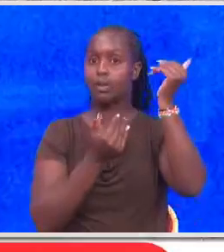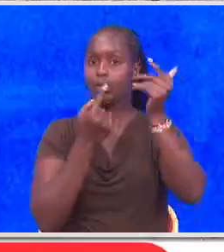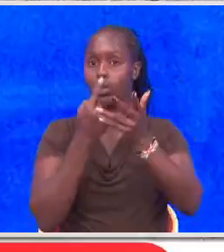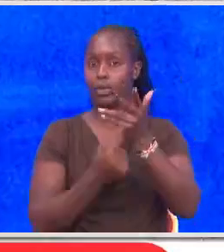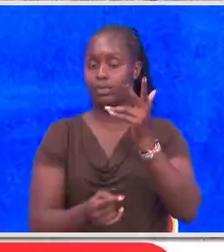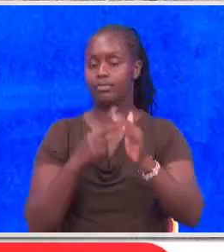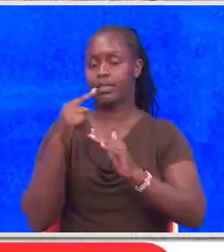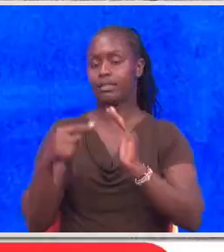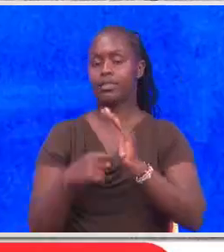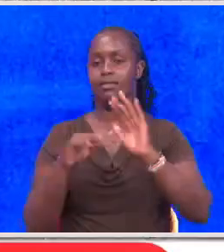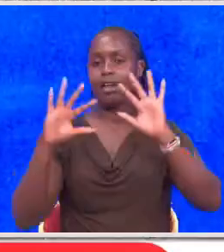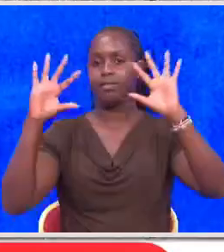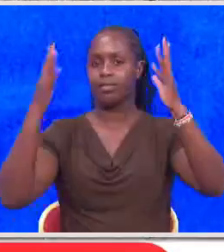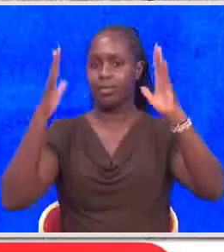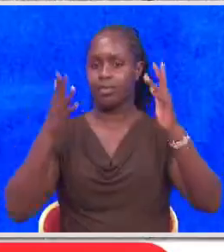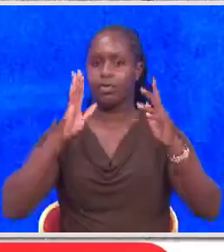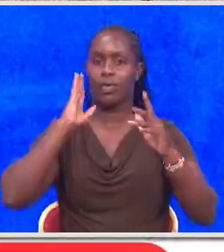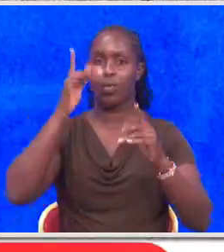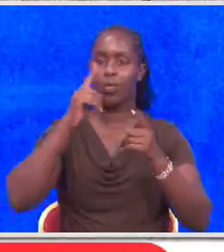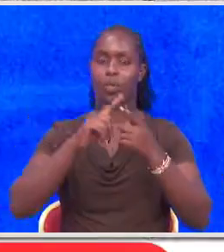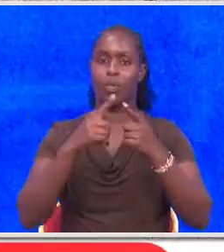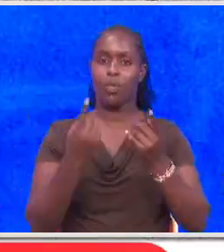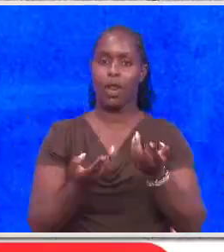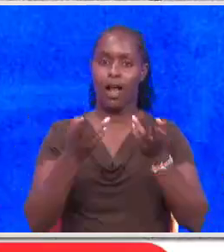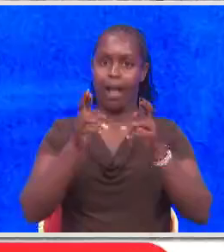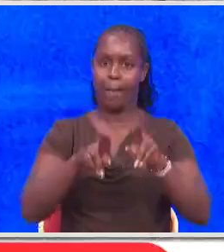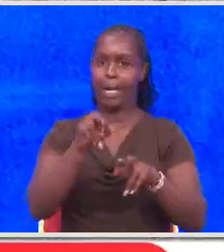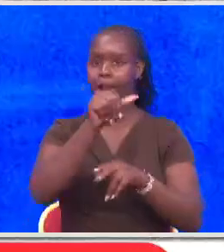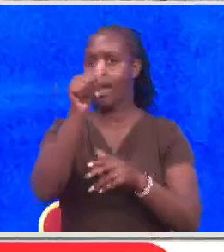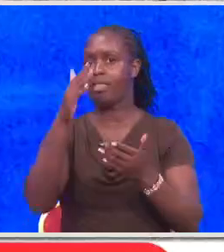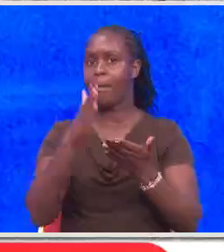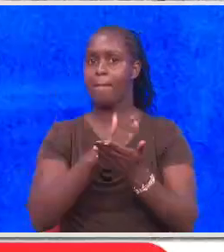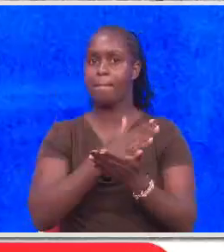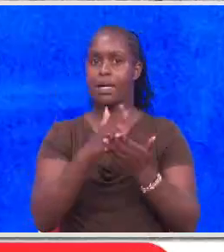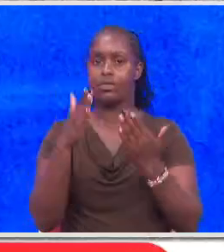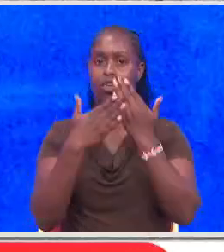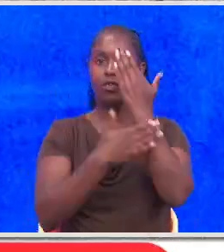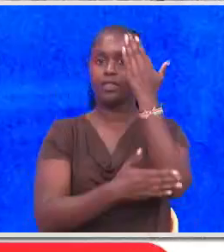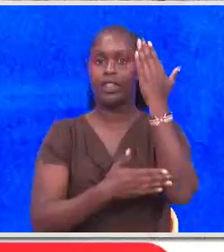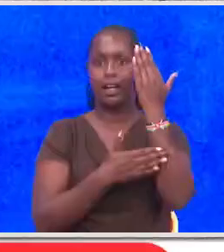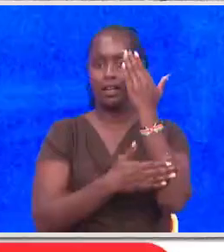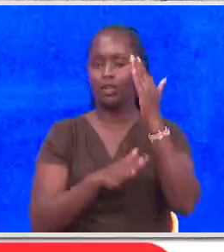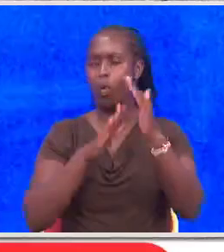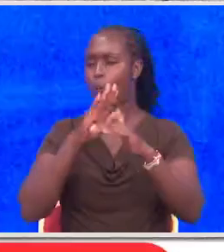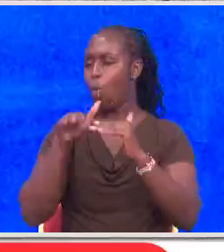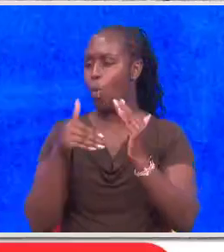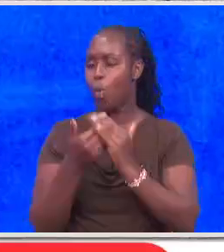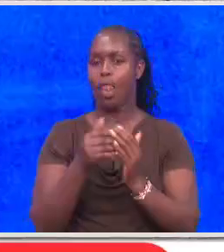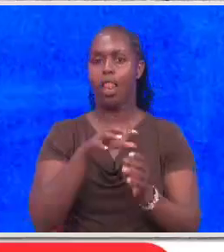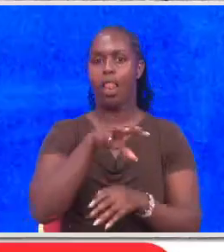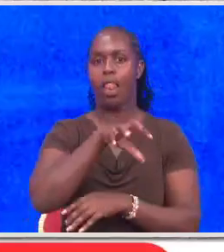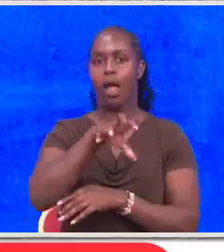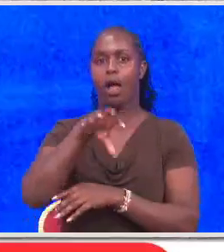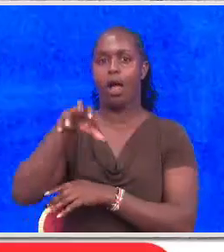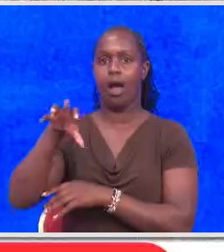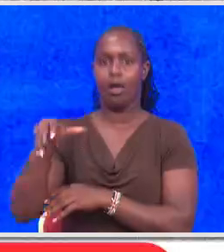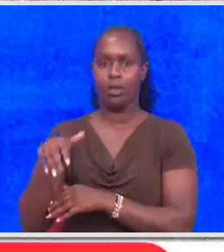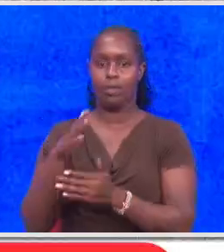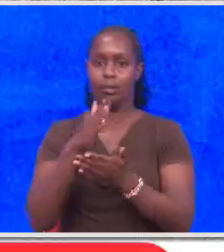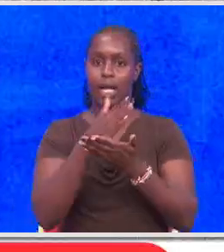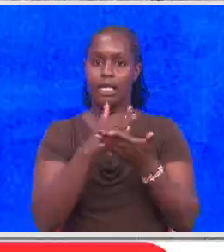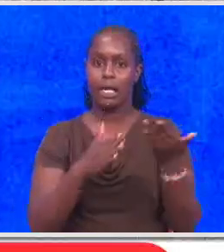to be rolled out in other parts of the country, across all the counties, the